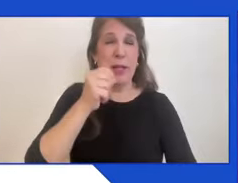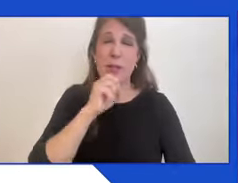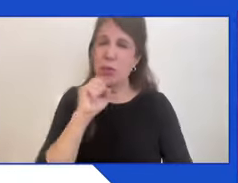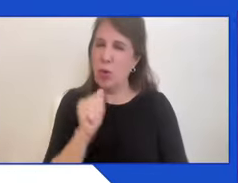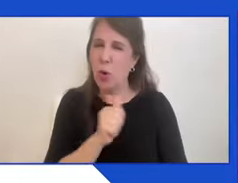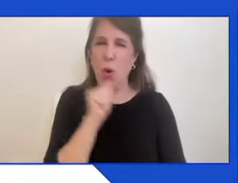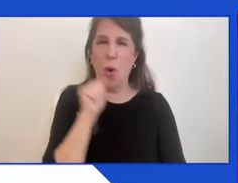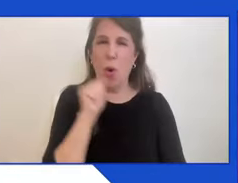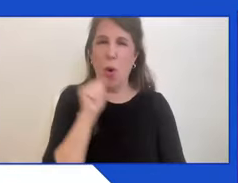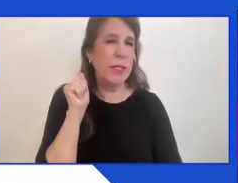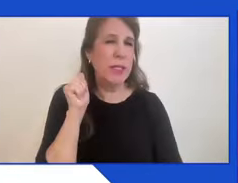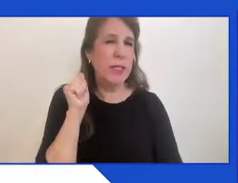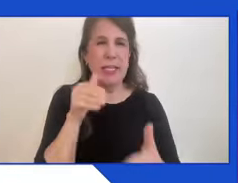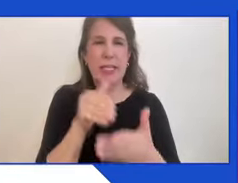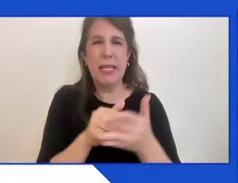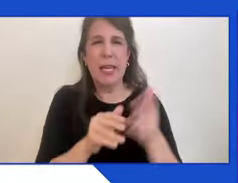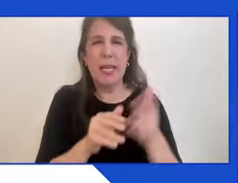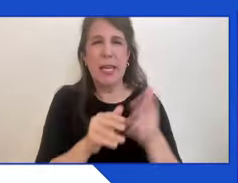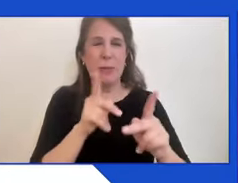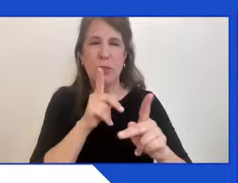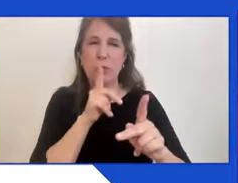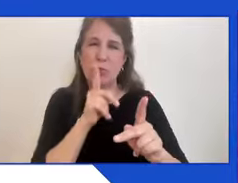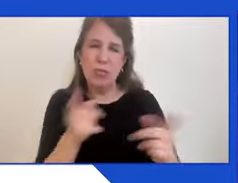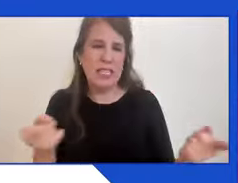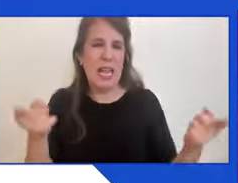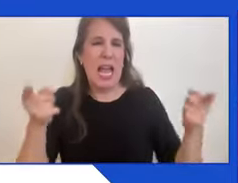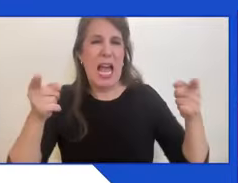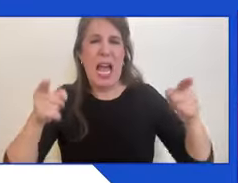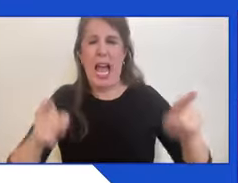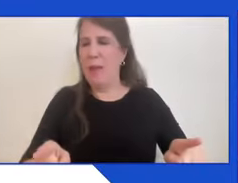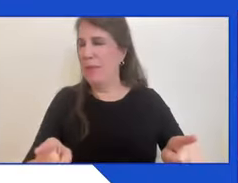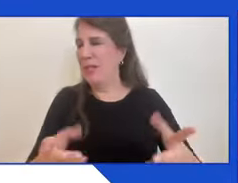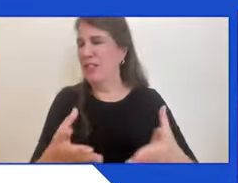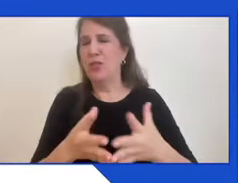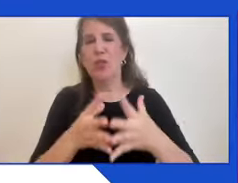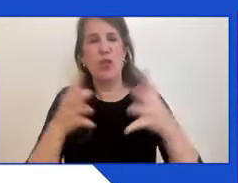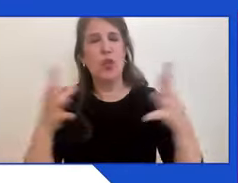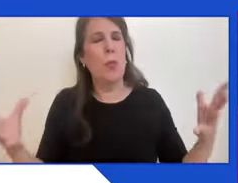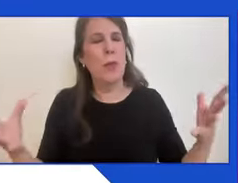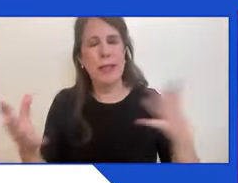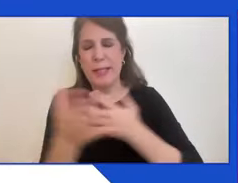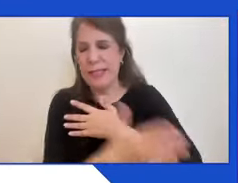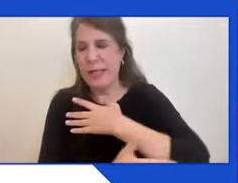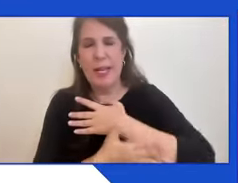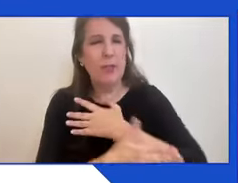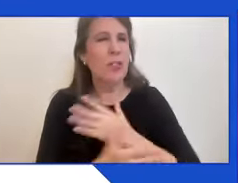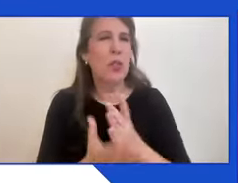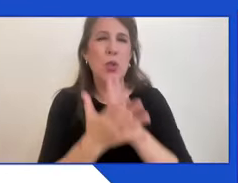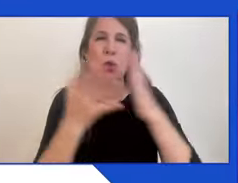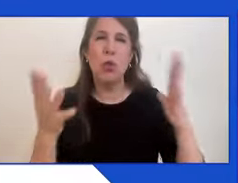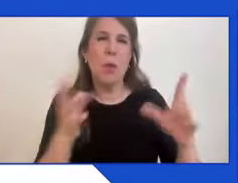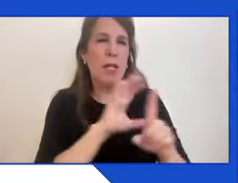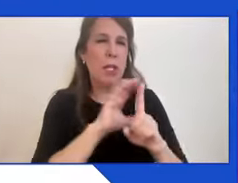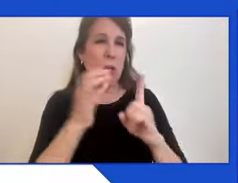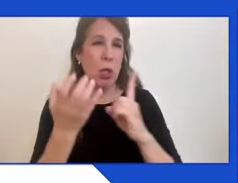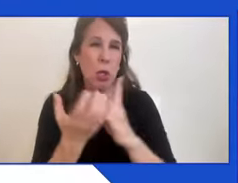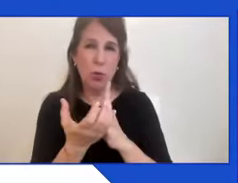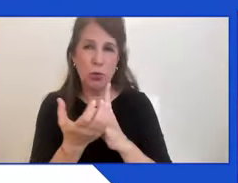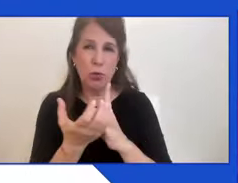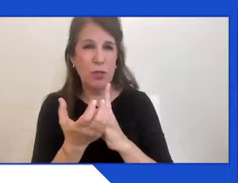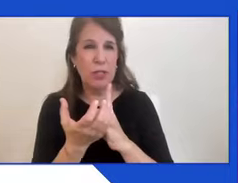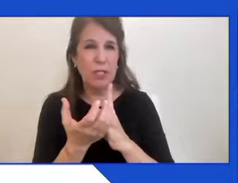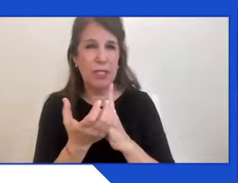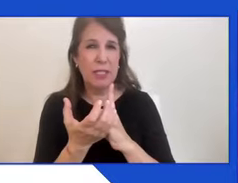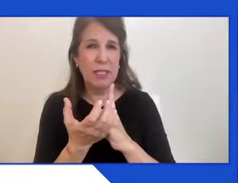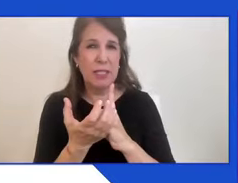has pierced and permeated too many countries, too many cultures, faiths, communities.